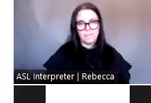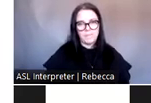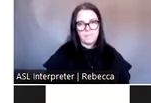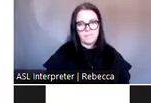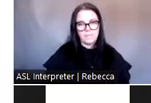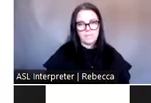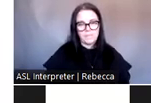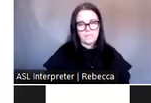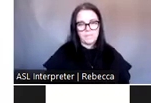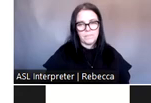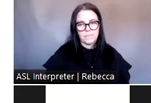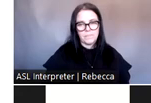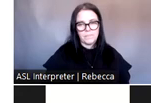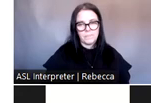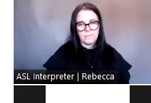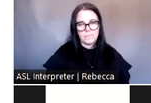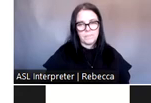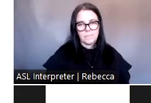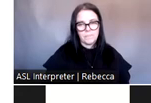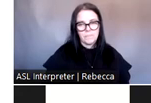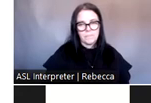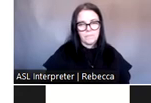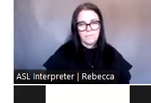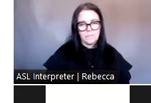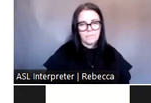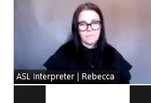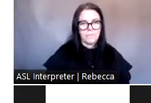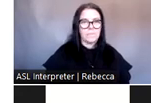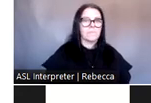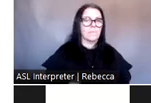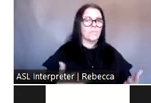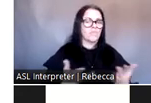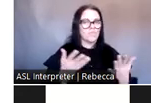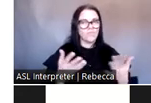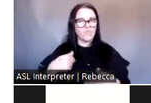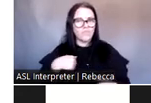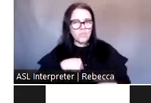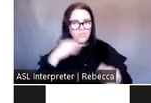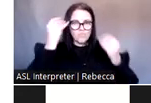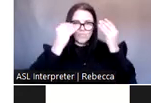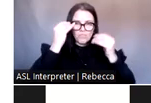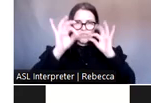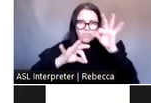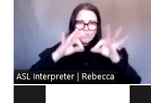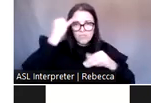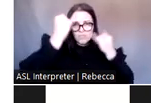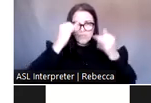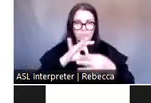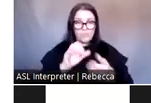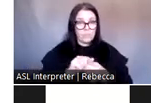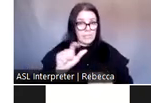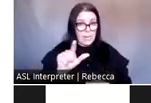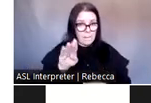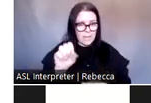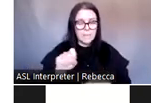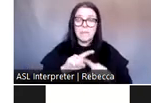So we have talked a little bit here and there about, you know, injecting a thought or two about LBS, but as we